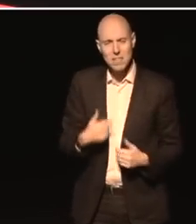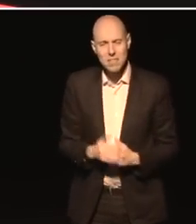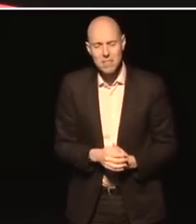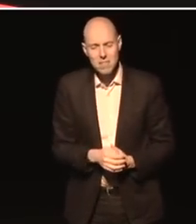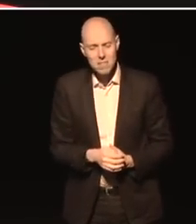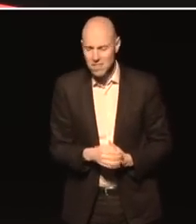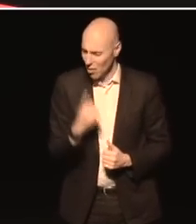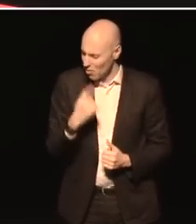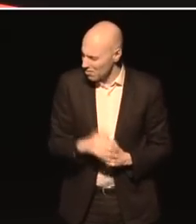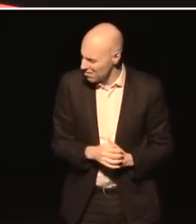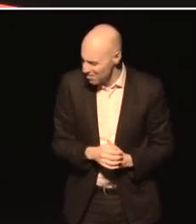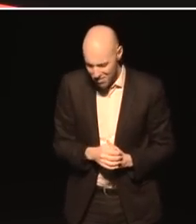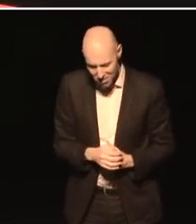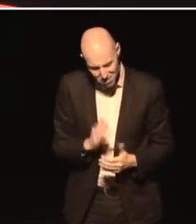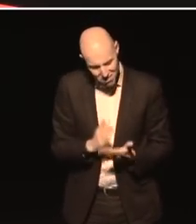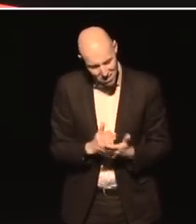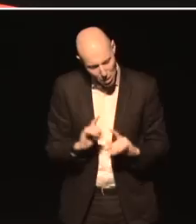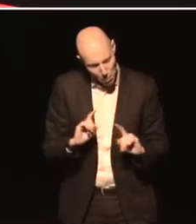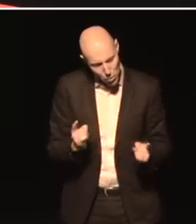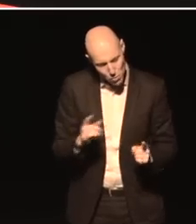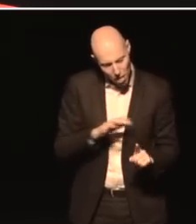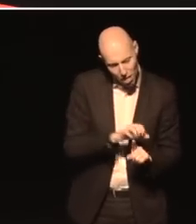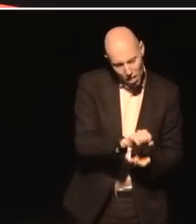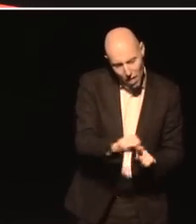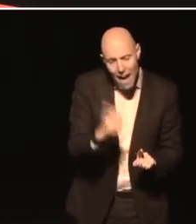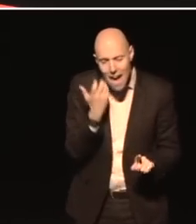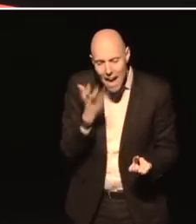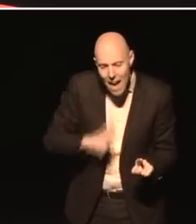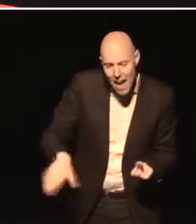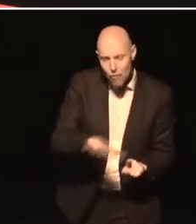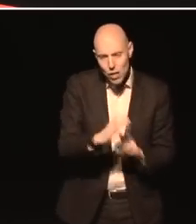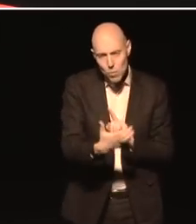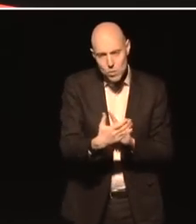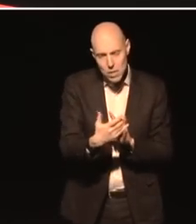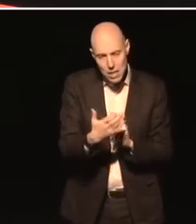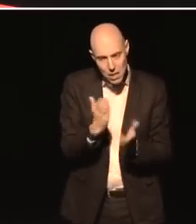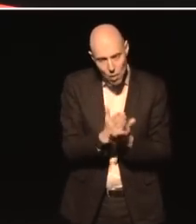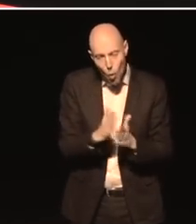is it impossible or is it possible to reach every possible community out there?